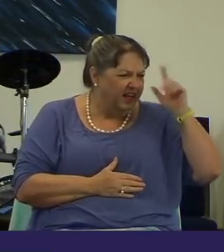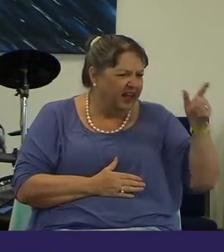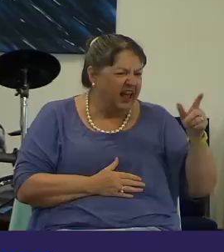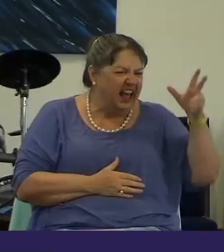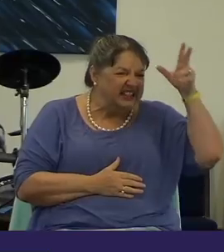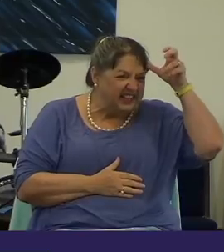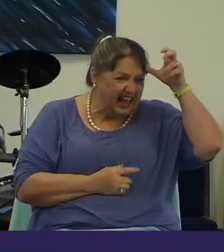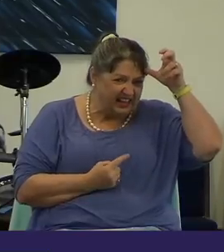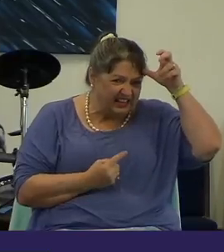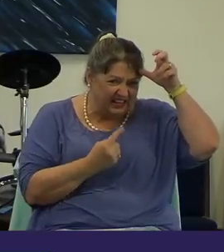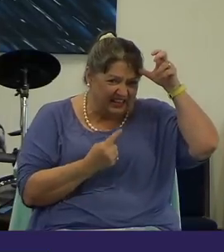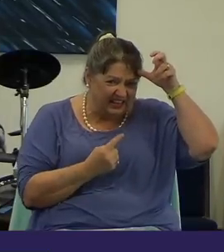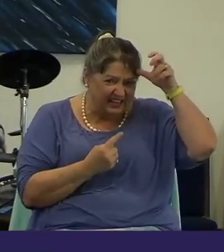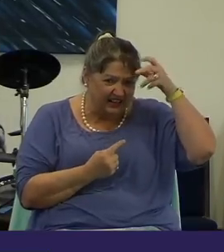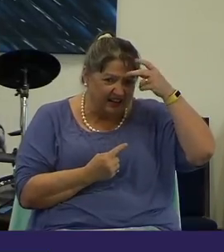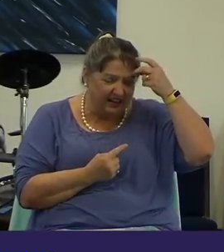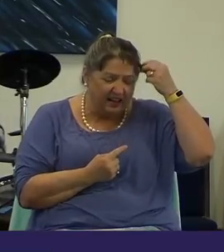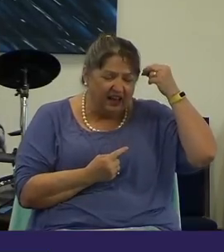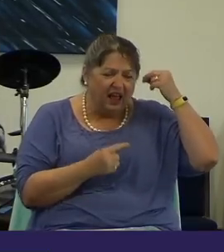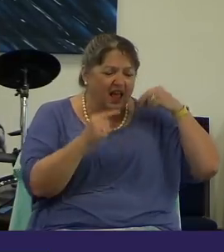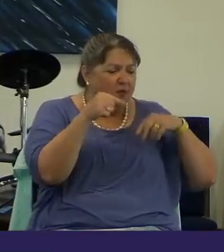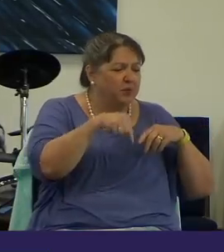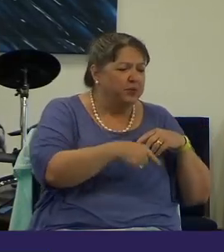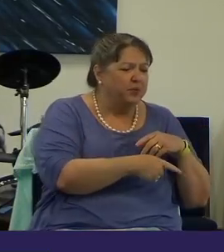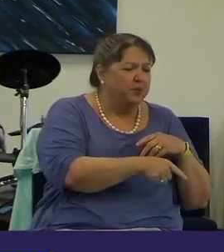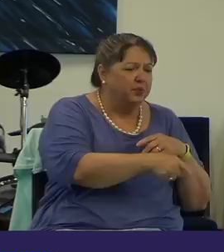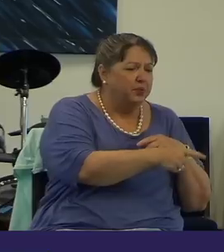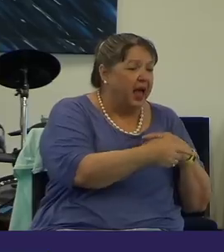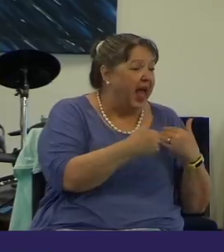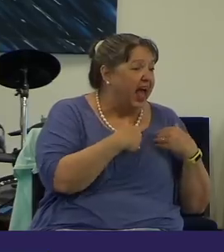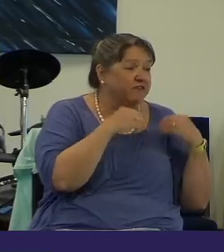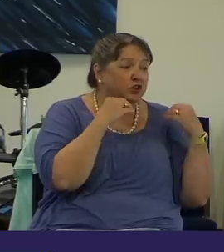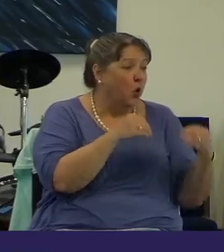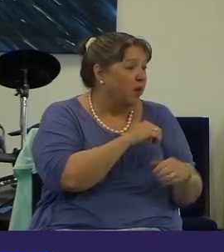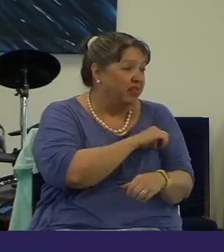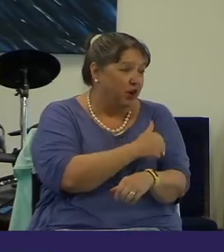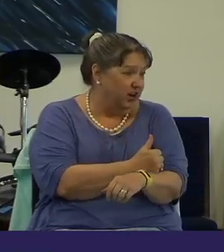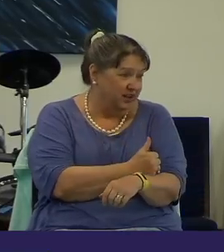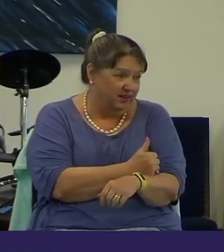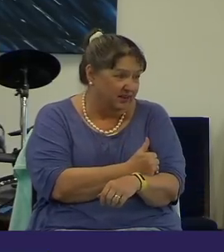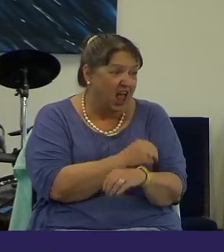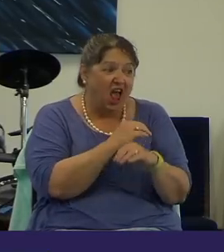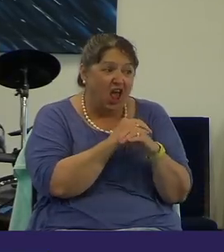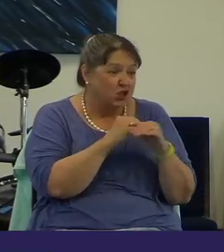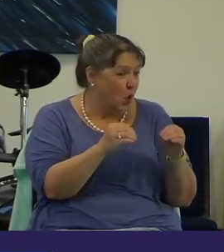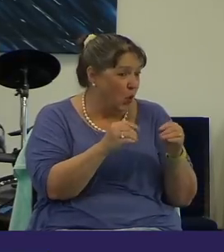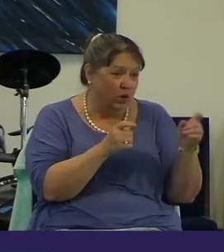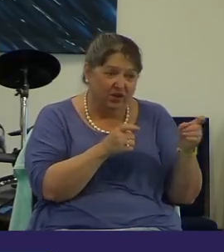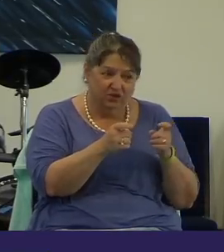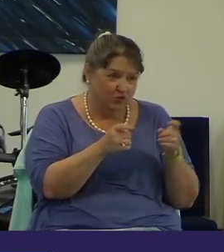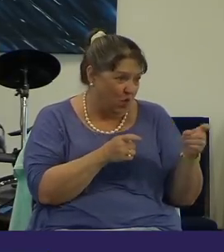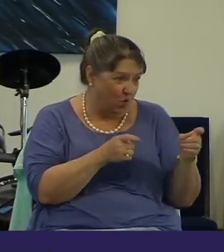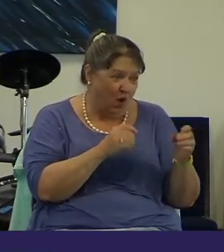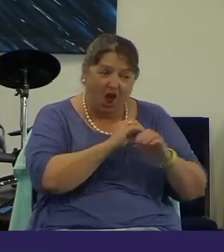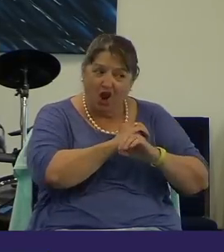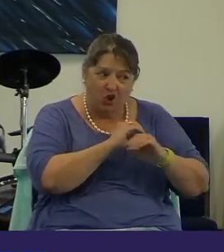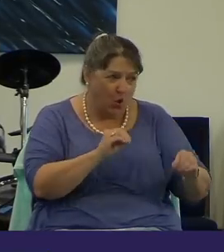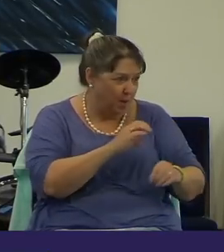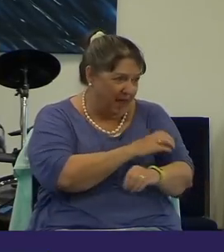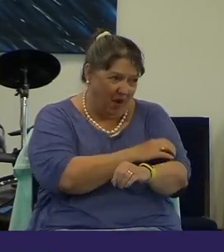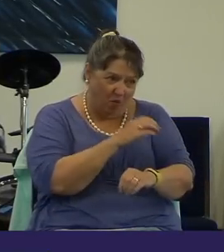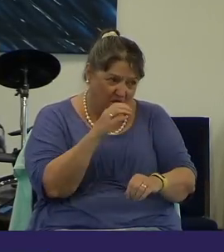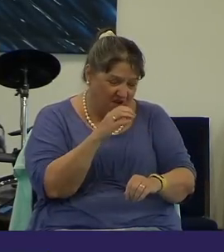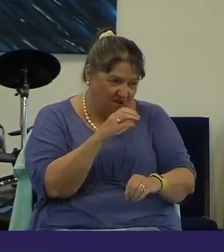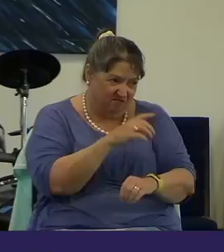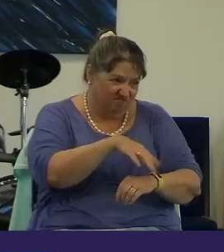Satan here in the Garden of Eden at this point had absolutely no authority, no dominion, no power whatsoever. The